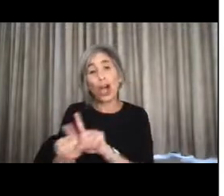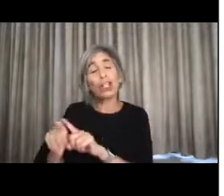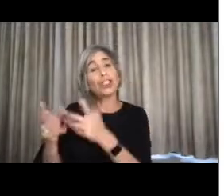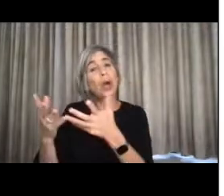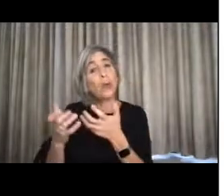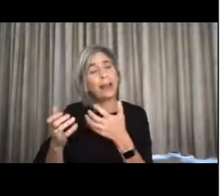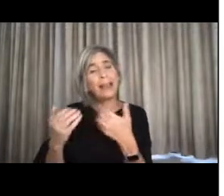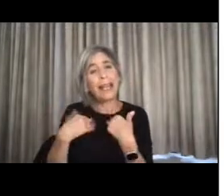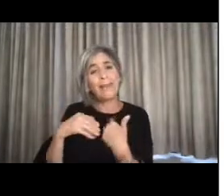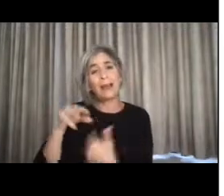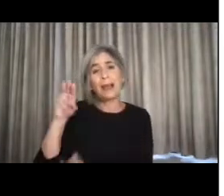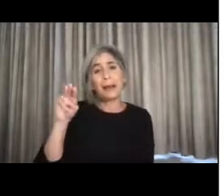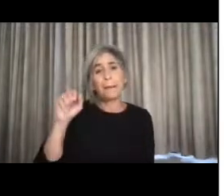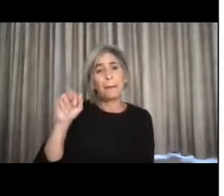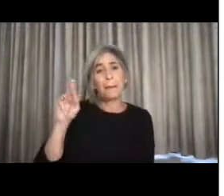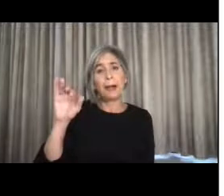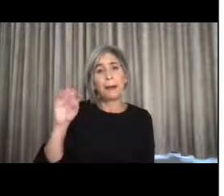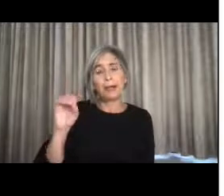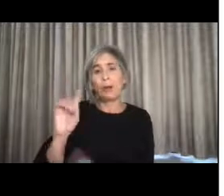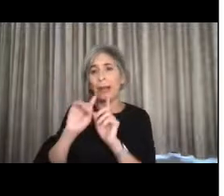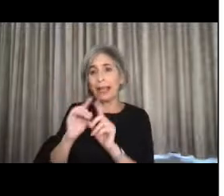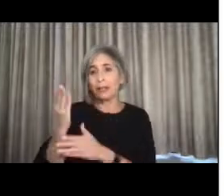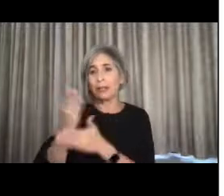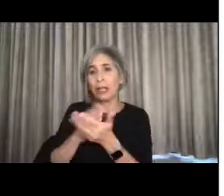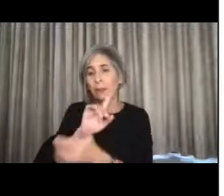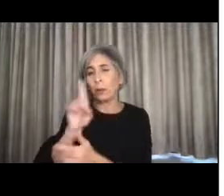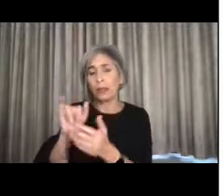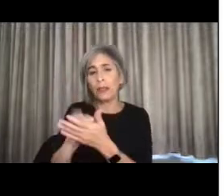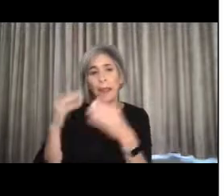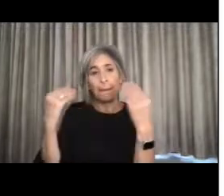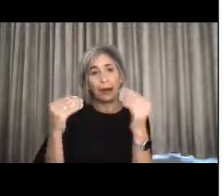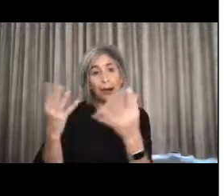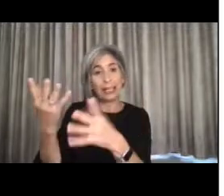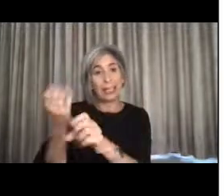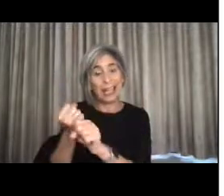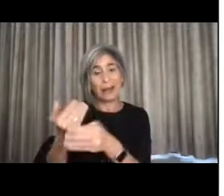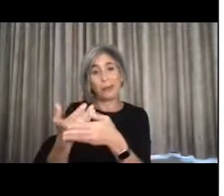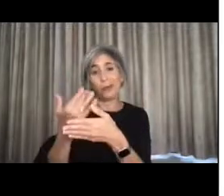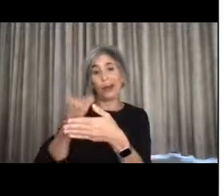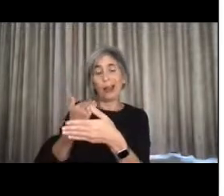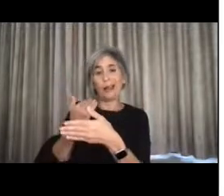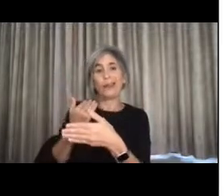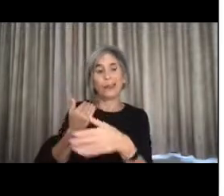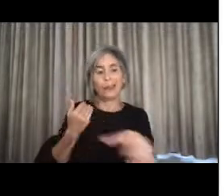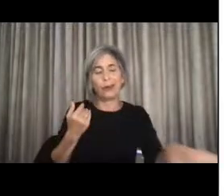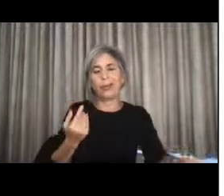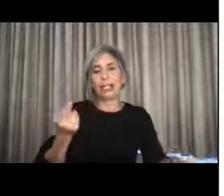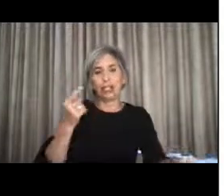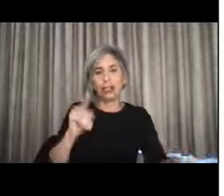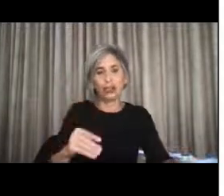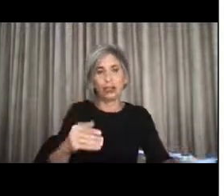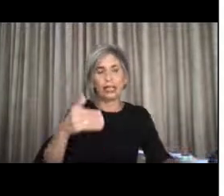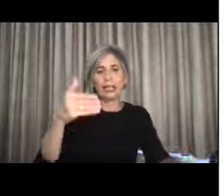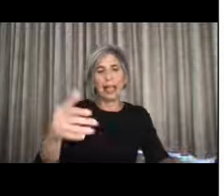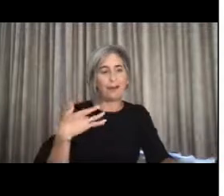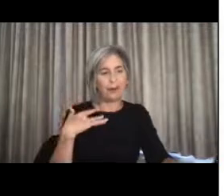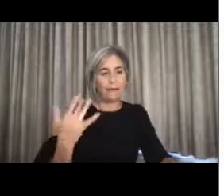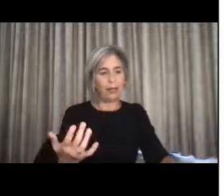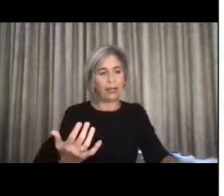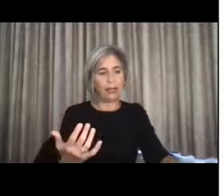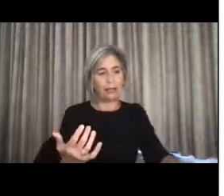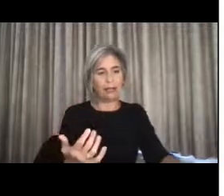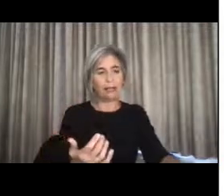to have Mario answer a few questions that marketing receives prior to and during and after an event. One